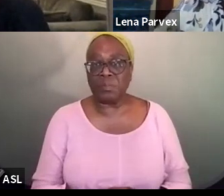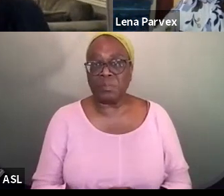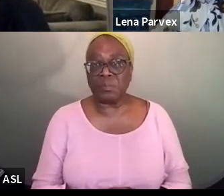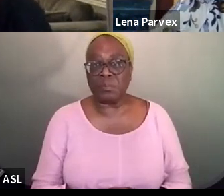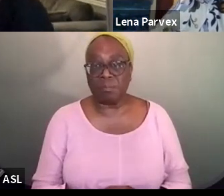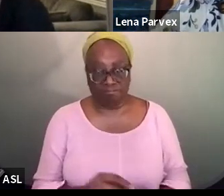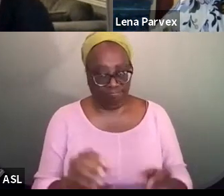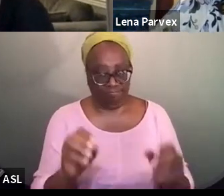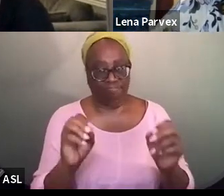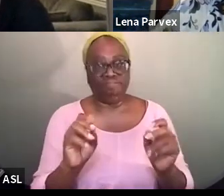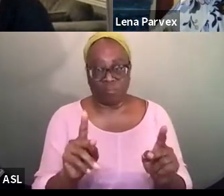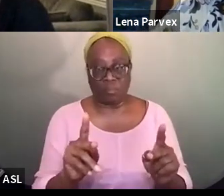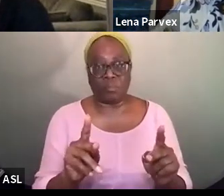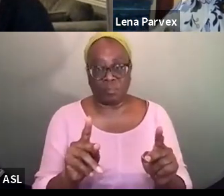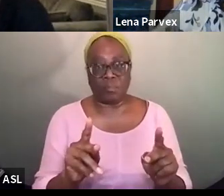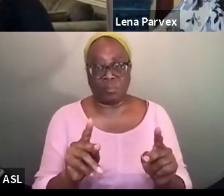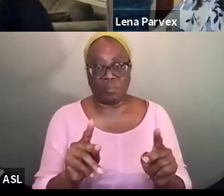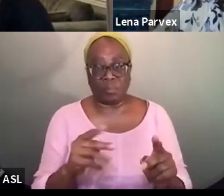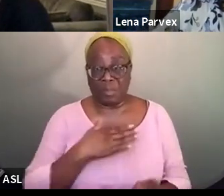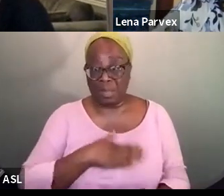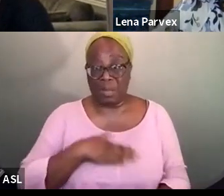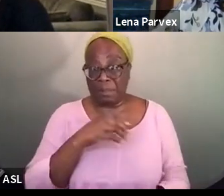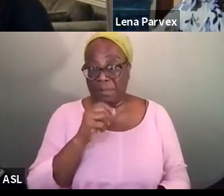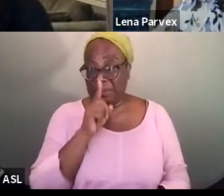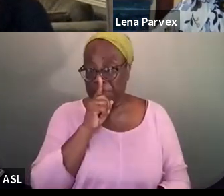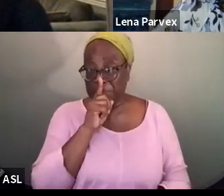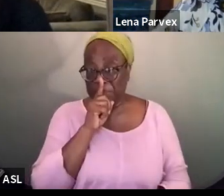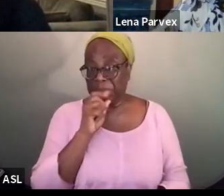Okay. Please unmute yourself and turn on your camera.